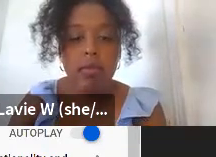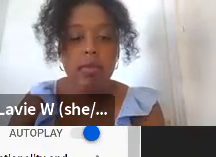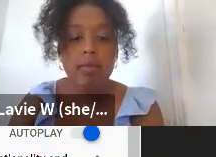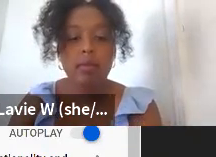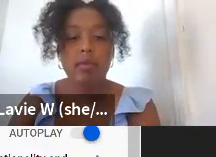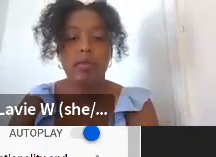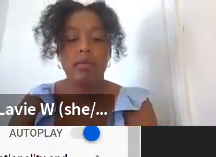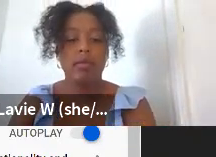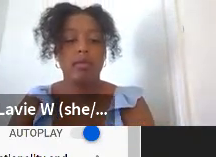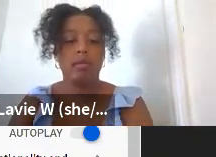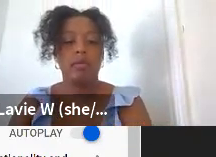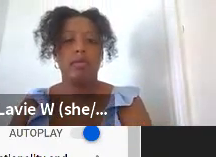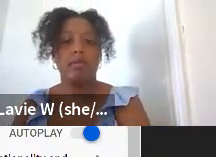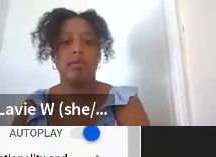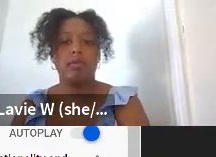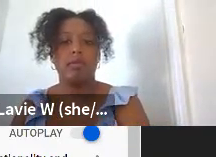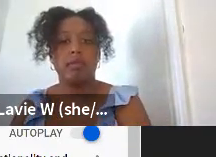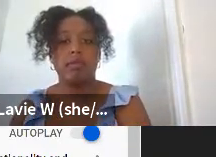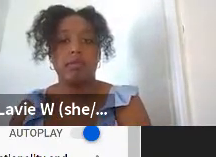What is intersectionality?